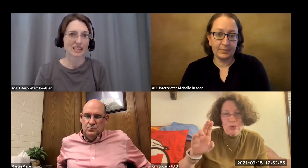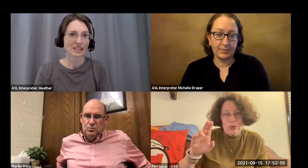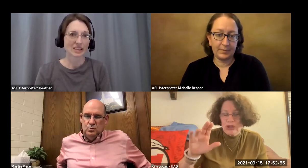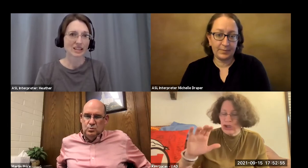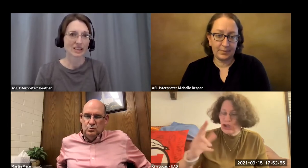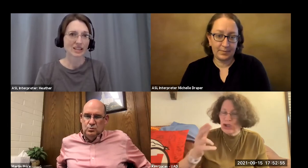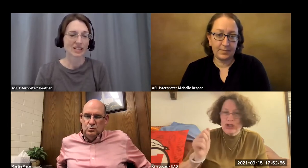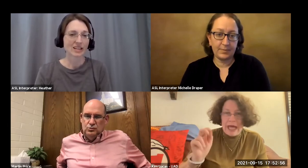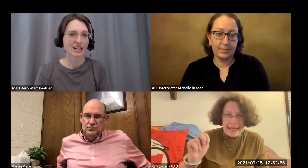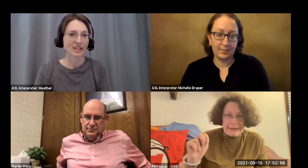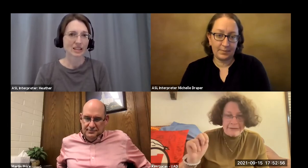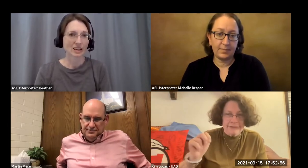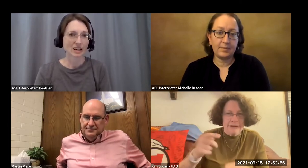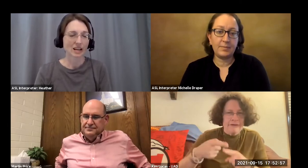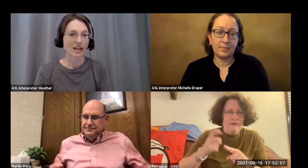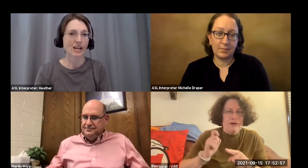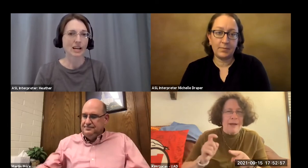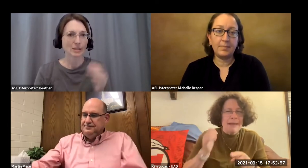Alex